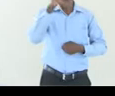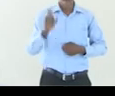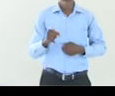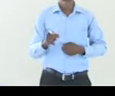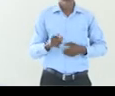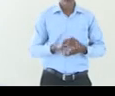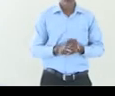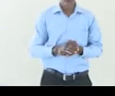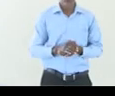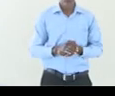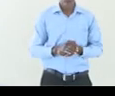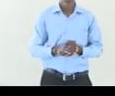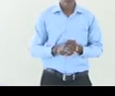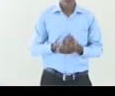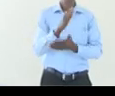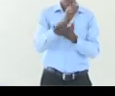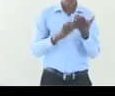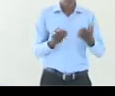to...